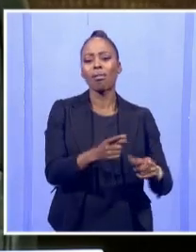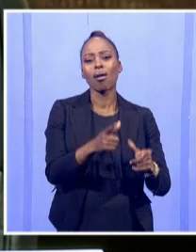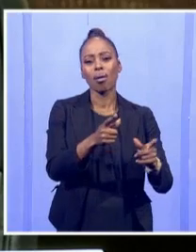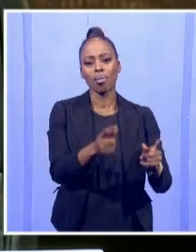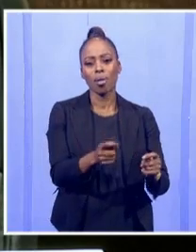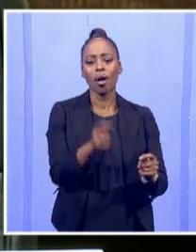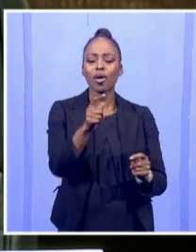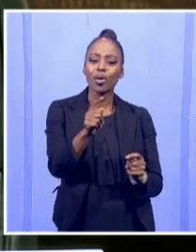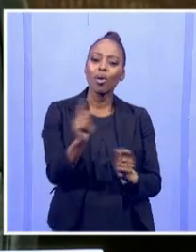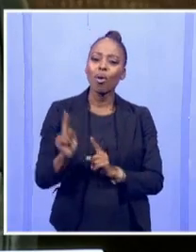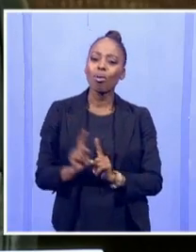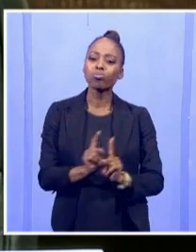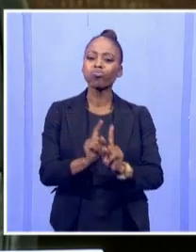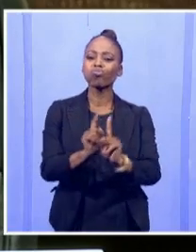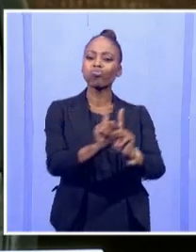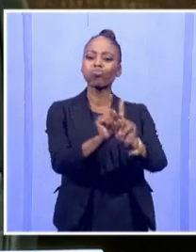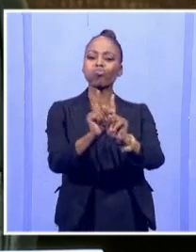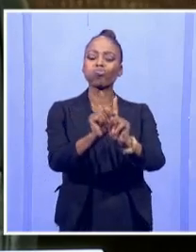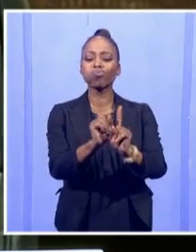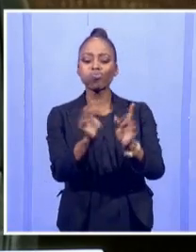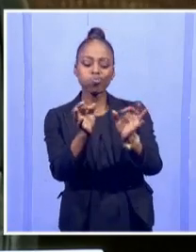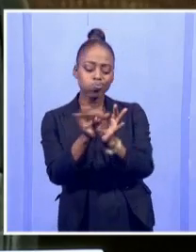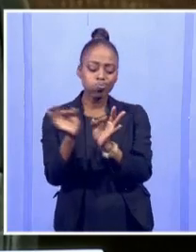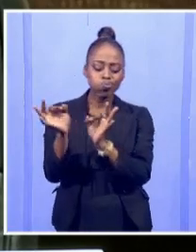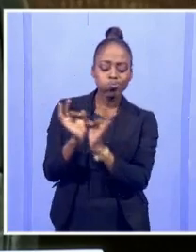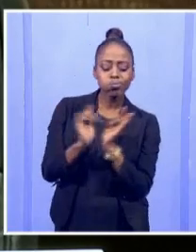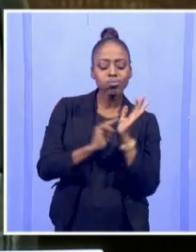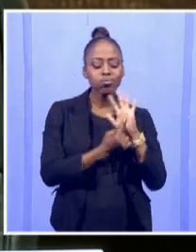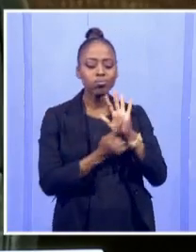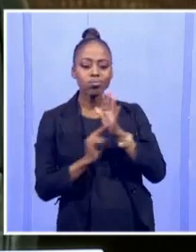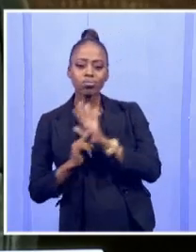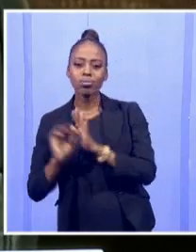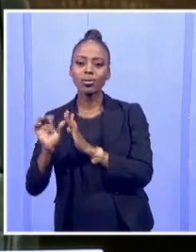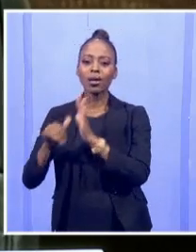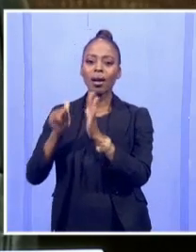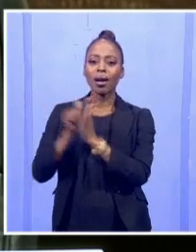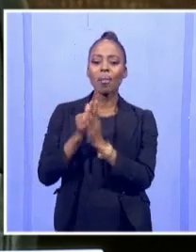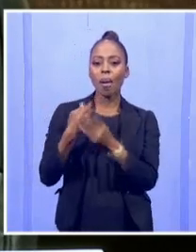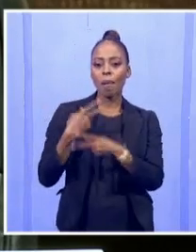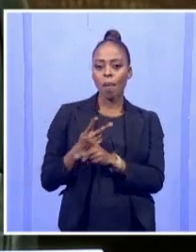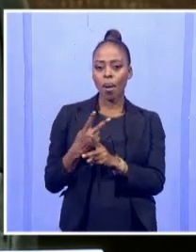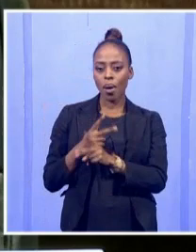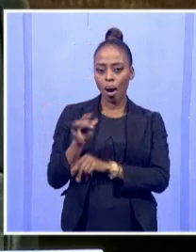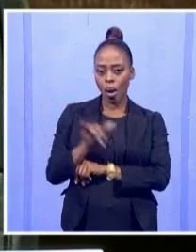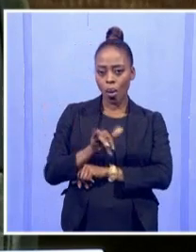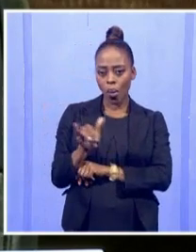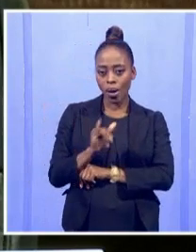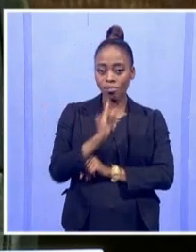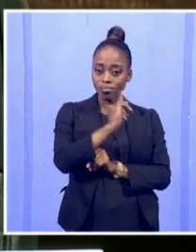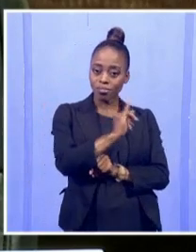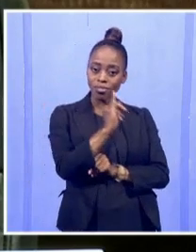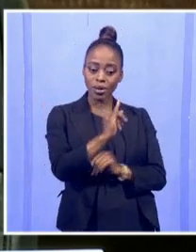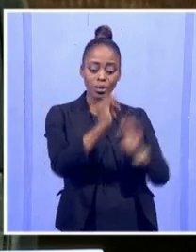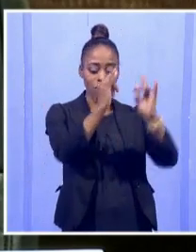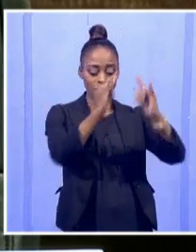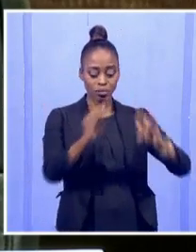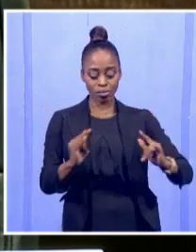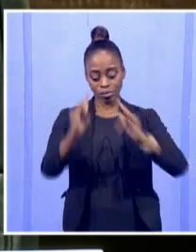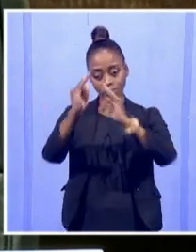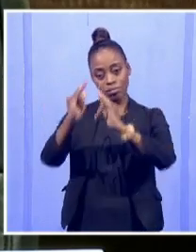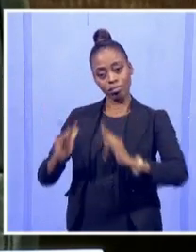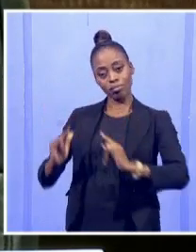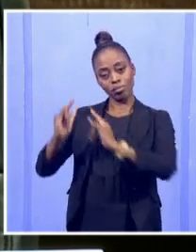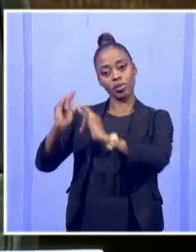me around the small exhibition of Saudi products. And each of those stands were occupied and